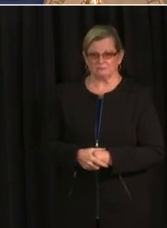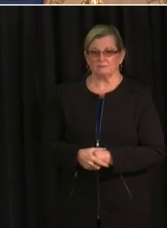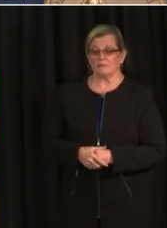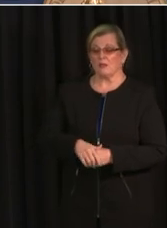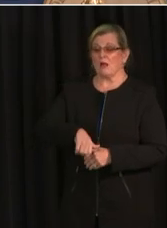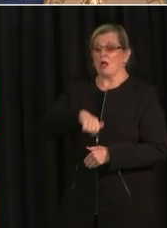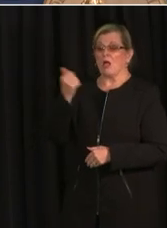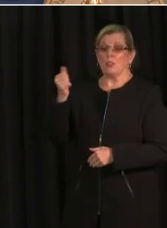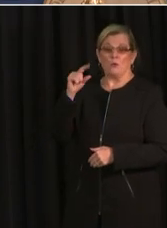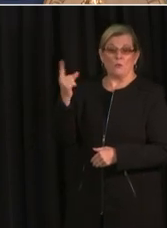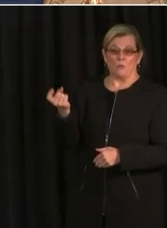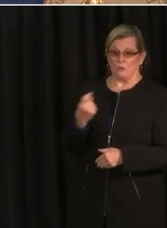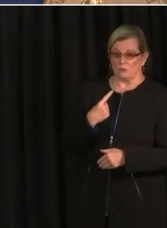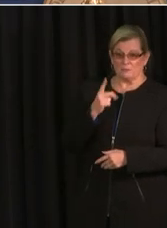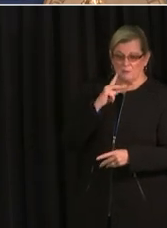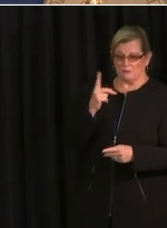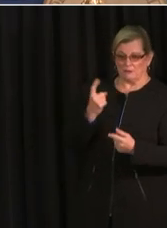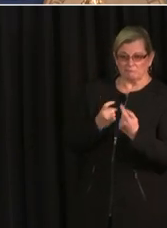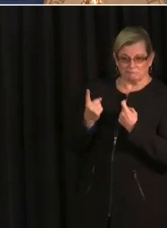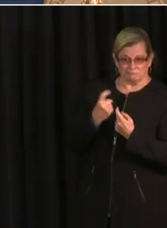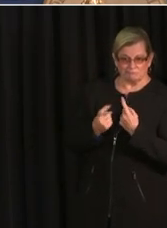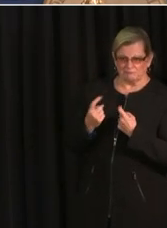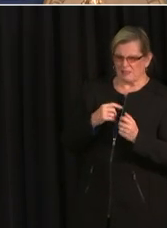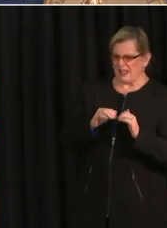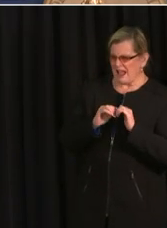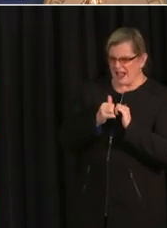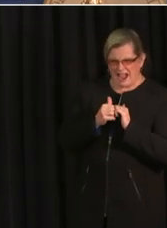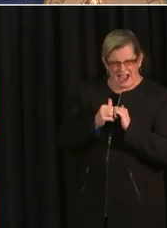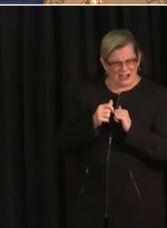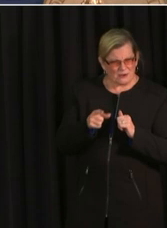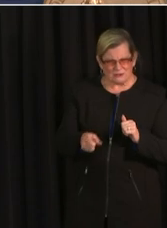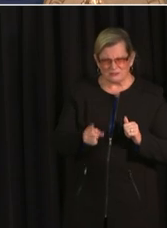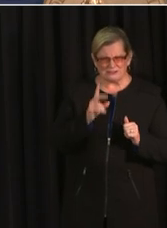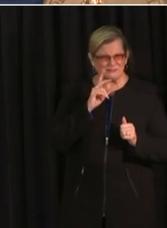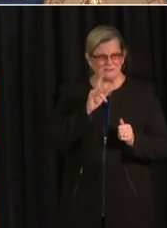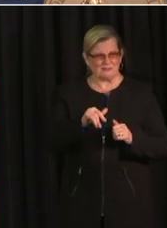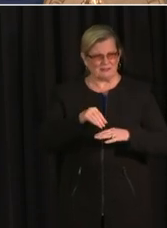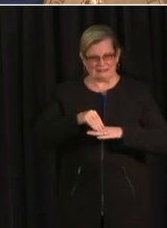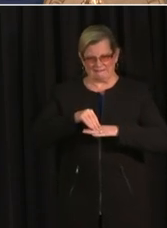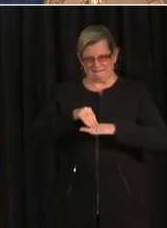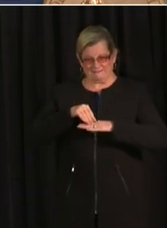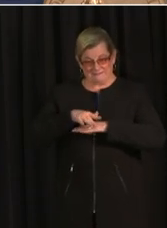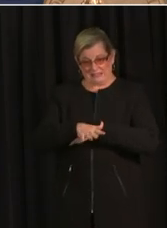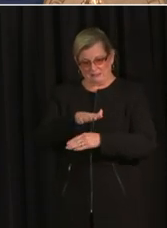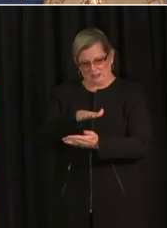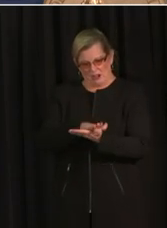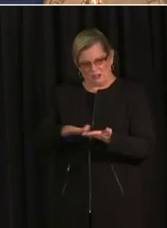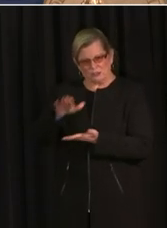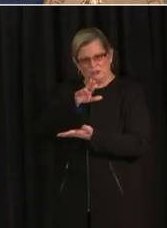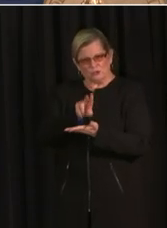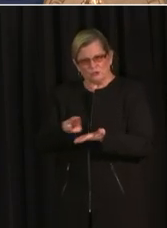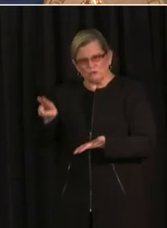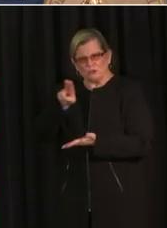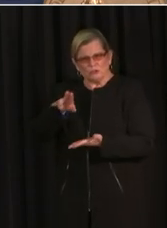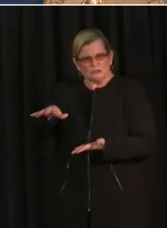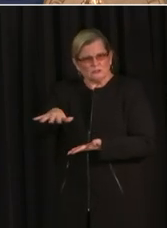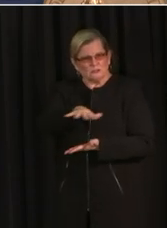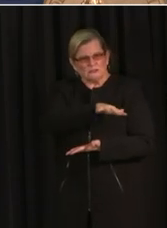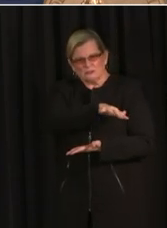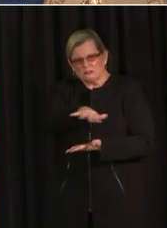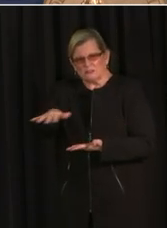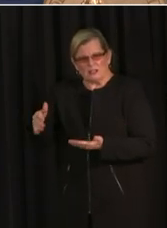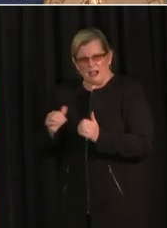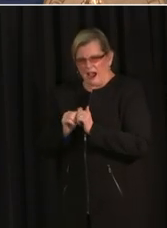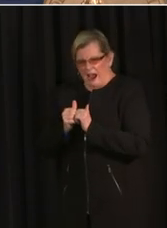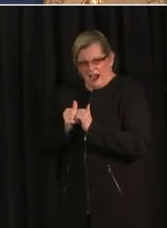Another question people may have is, how will this affect DC colleges and universities? I